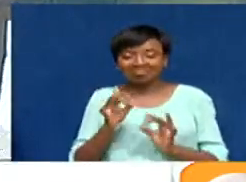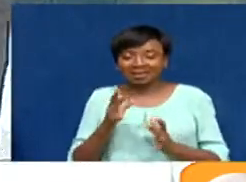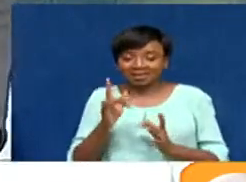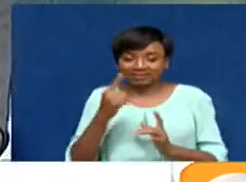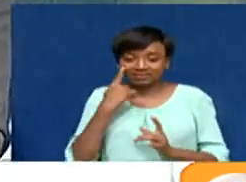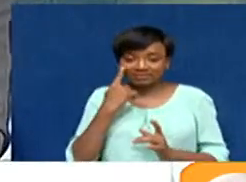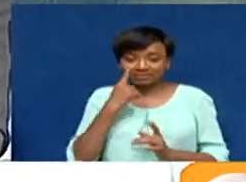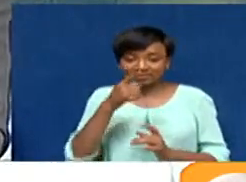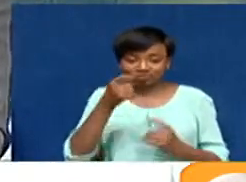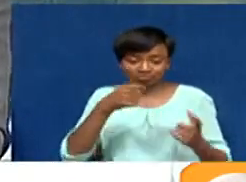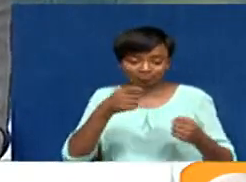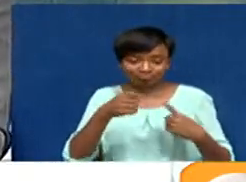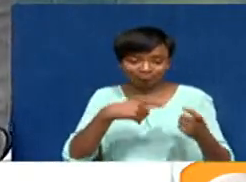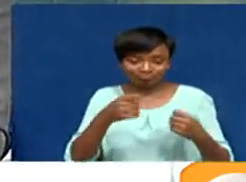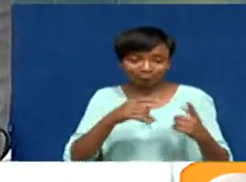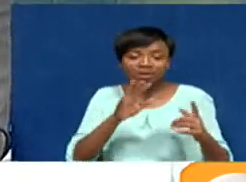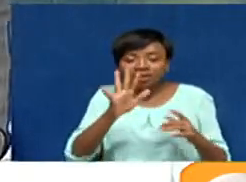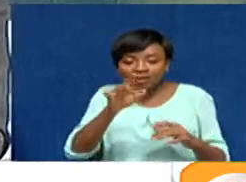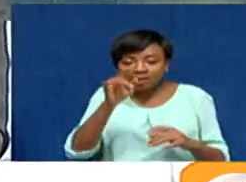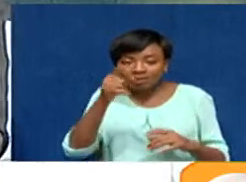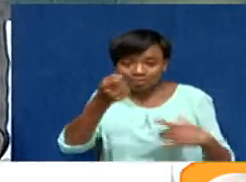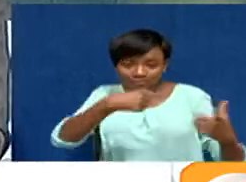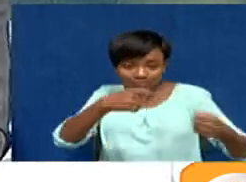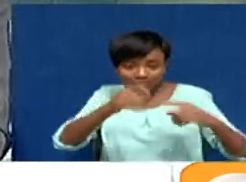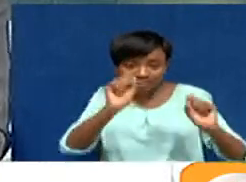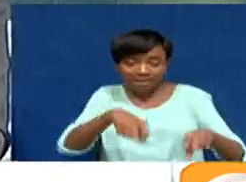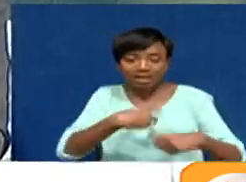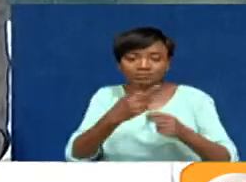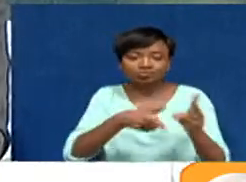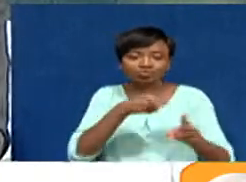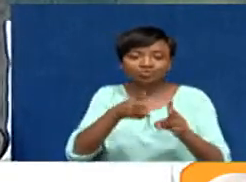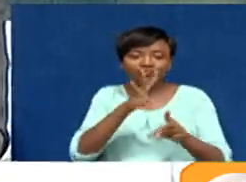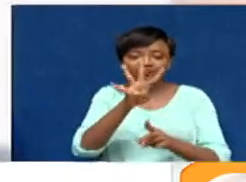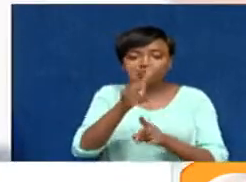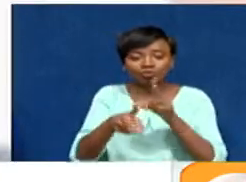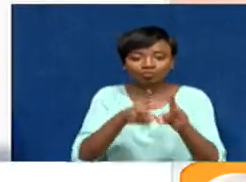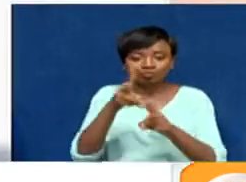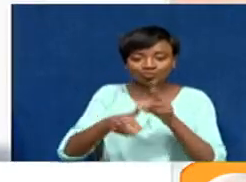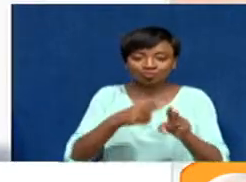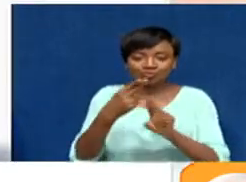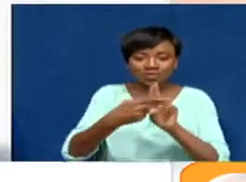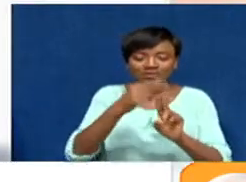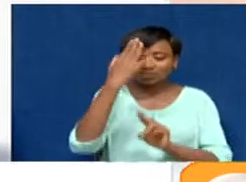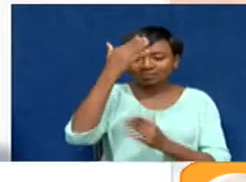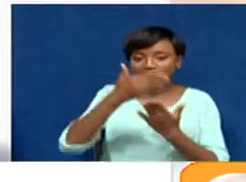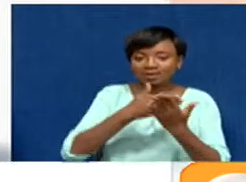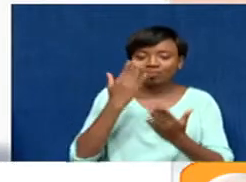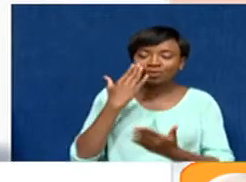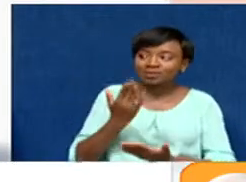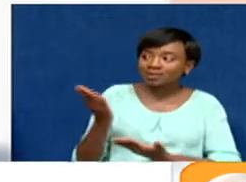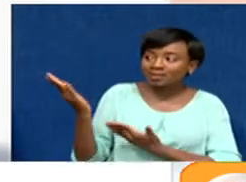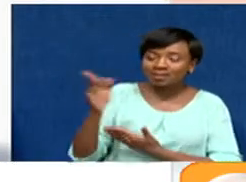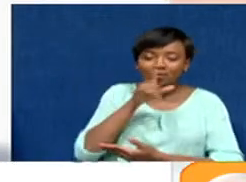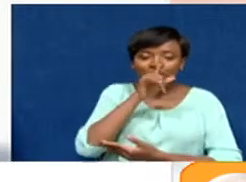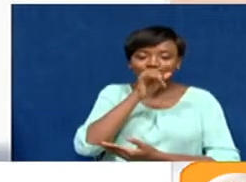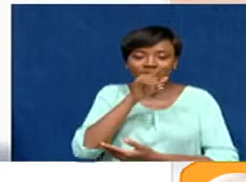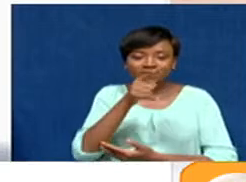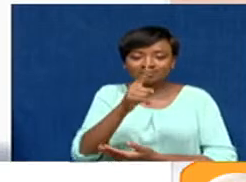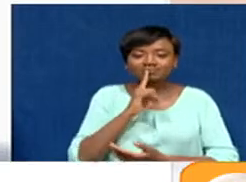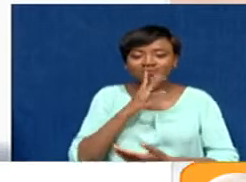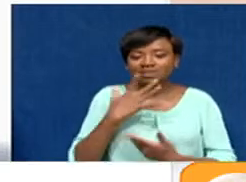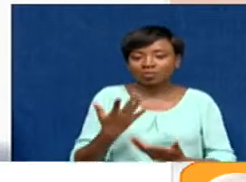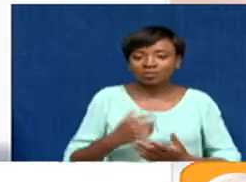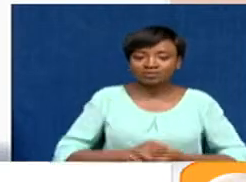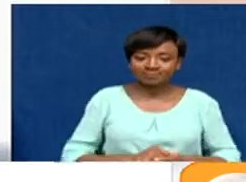thoughts tonight. Remember, you can weigh in. 22422 is the SMS line, and the hashtag is Monday Report. This is what some Kenyans are saying this